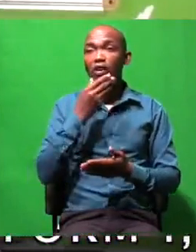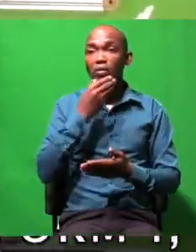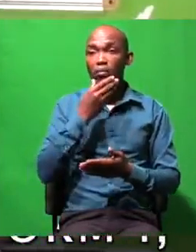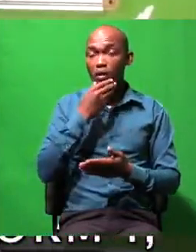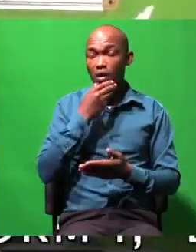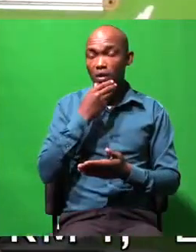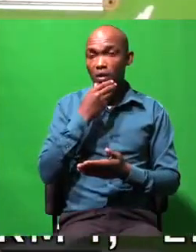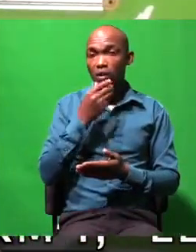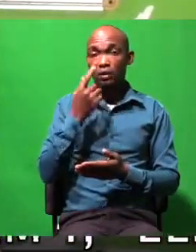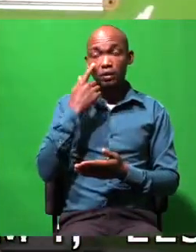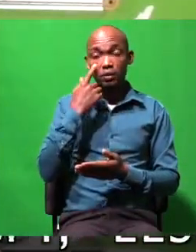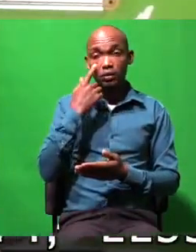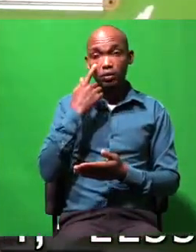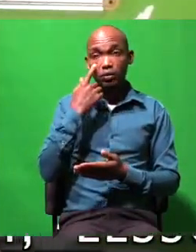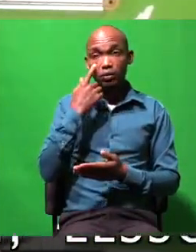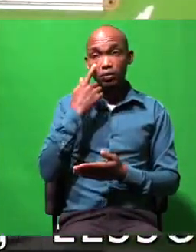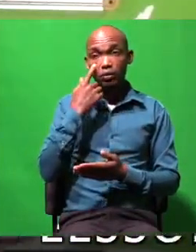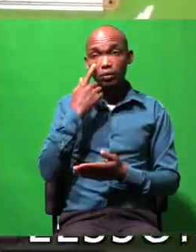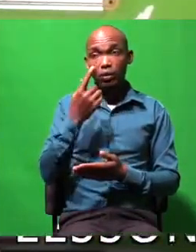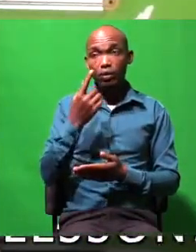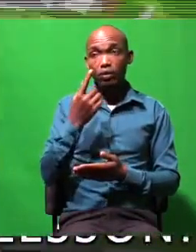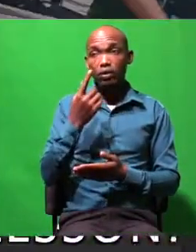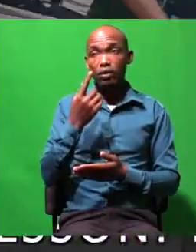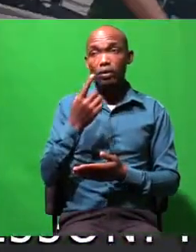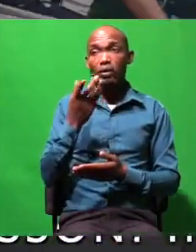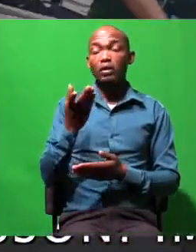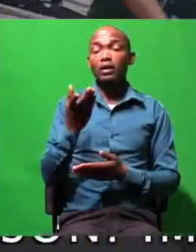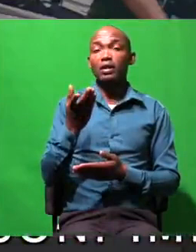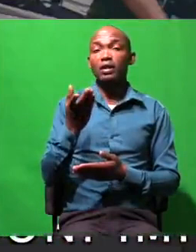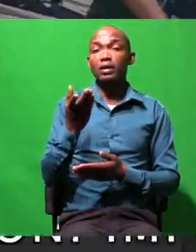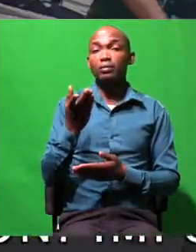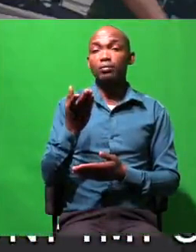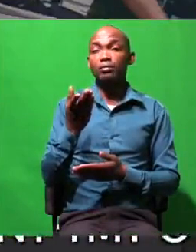which is look like a thread or